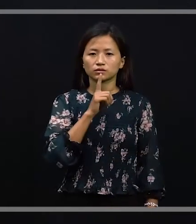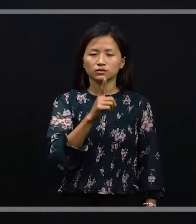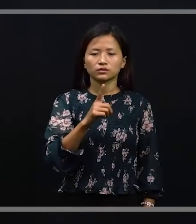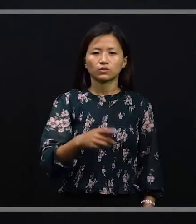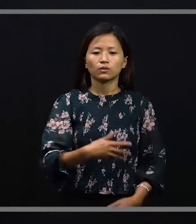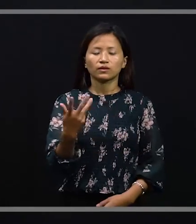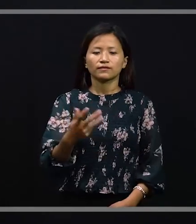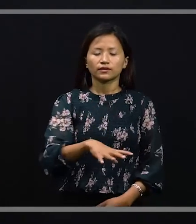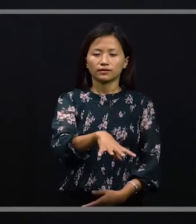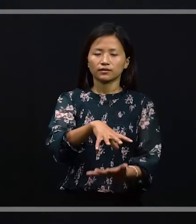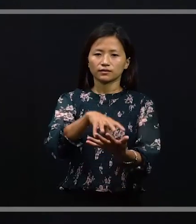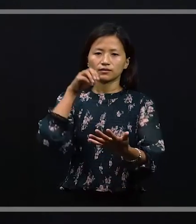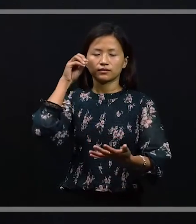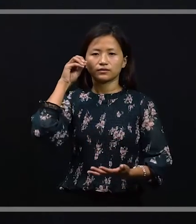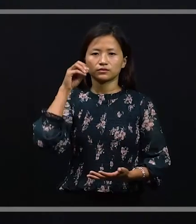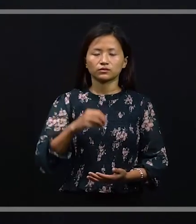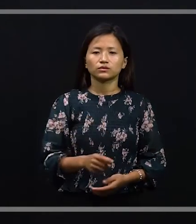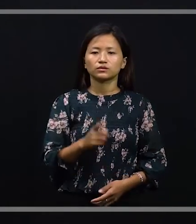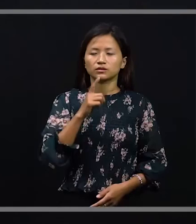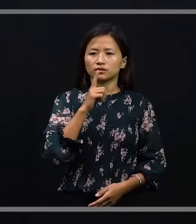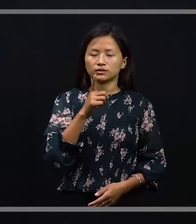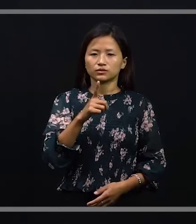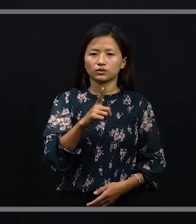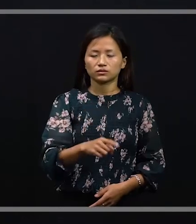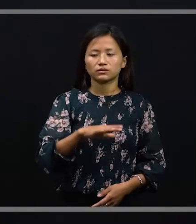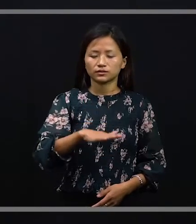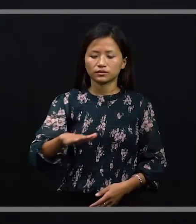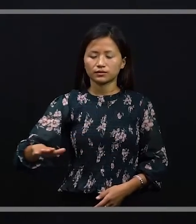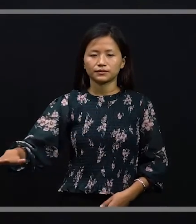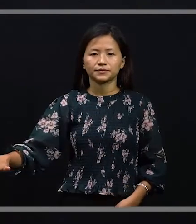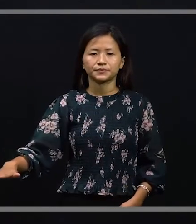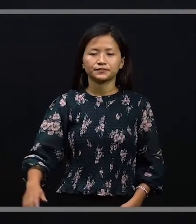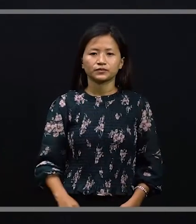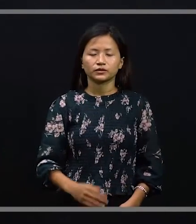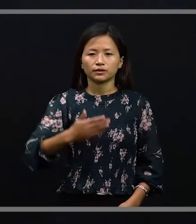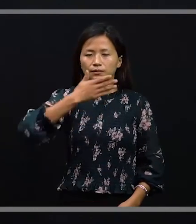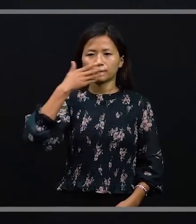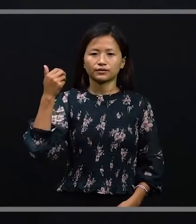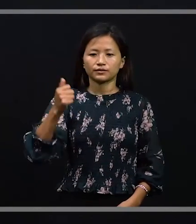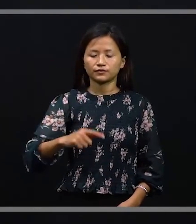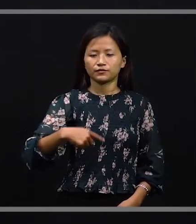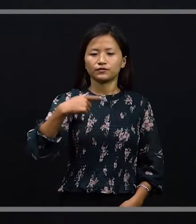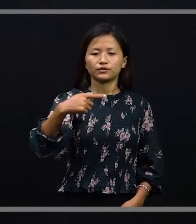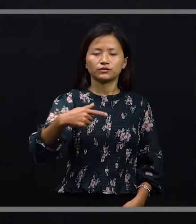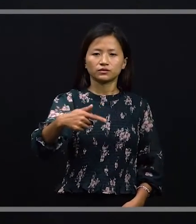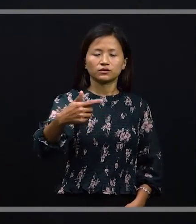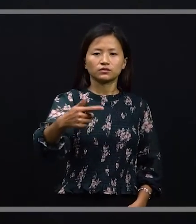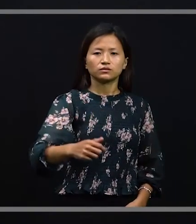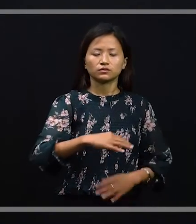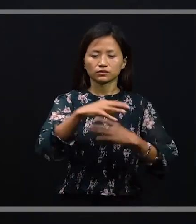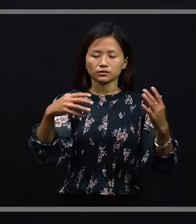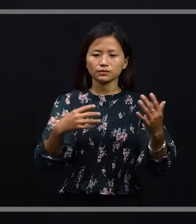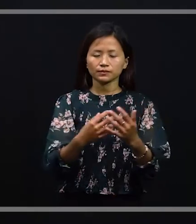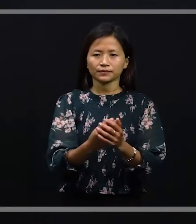parties where only the untouchables were present there. Okay, so he also formed separate